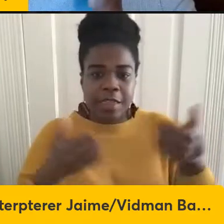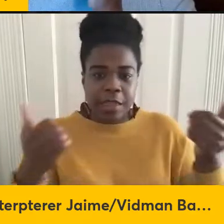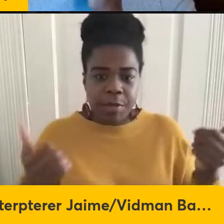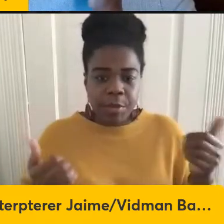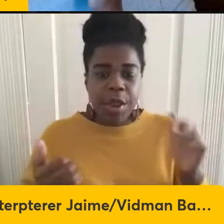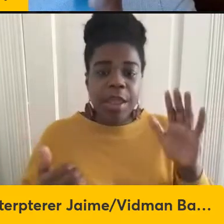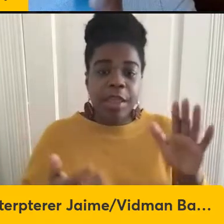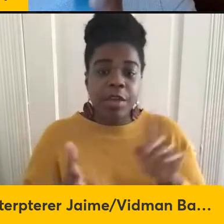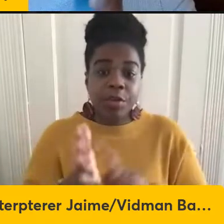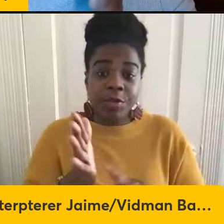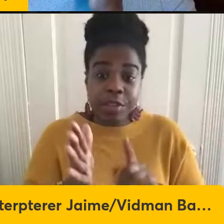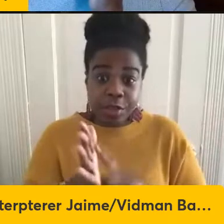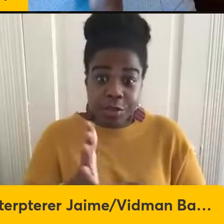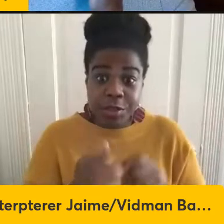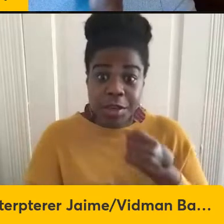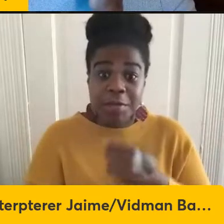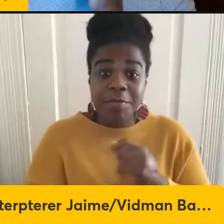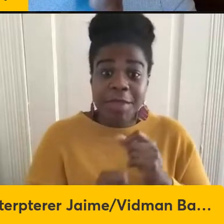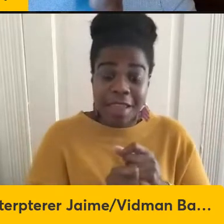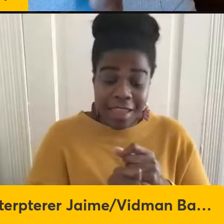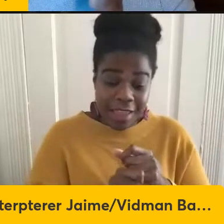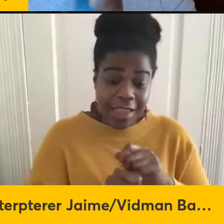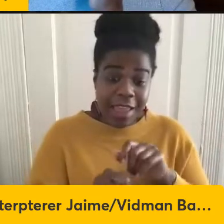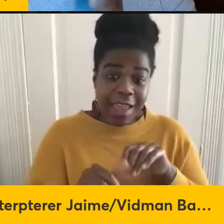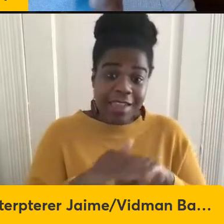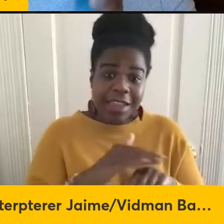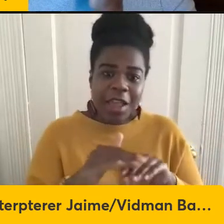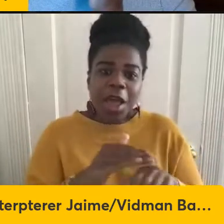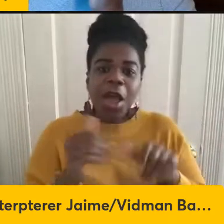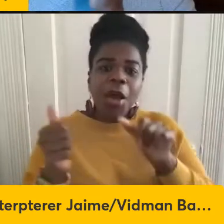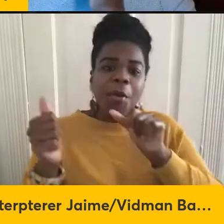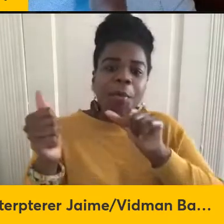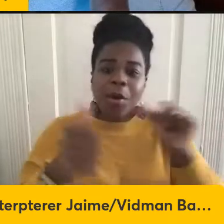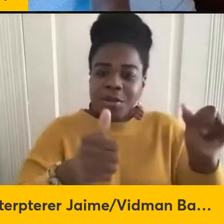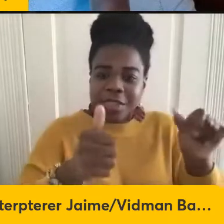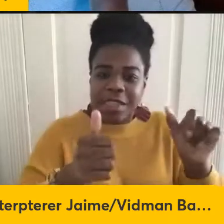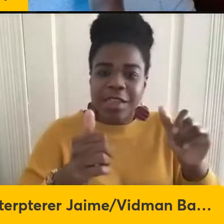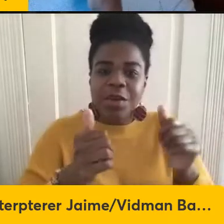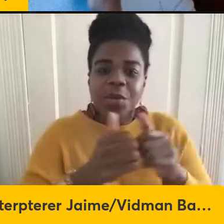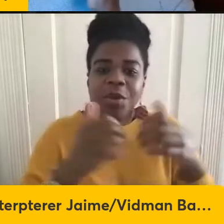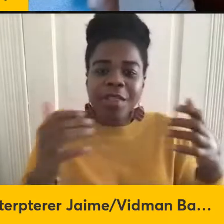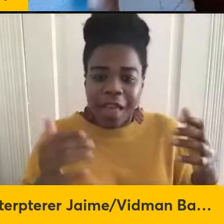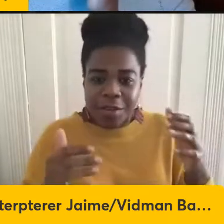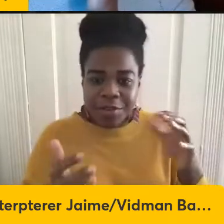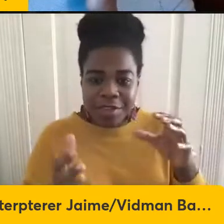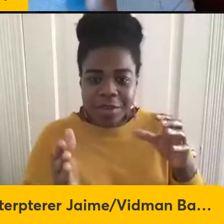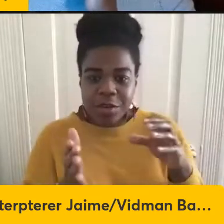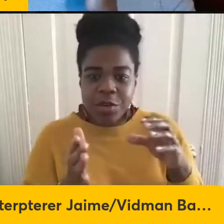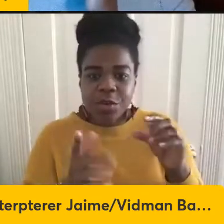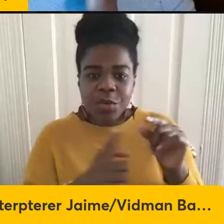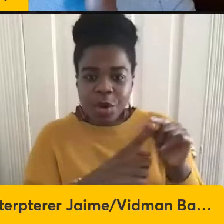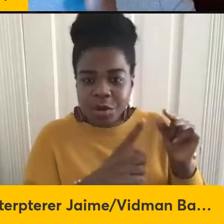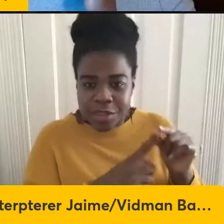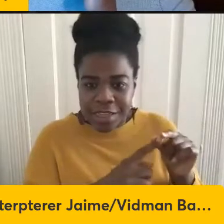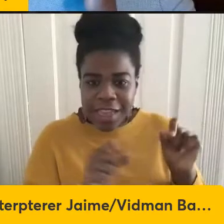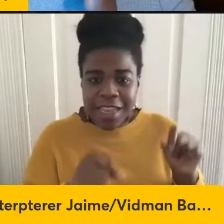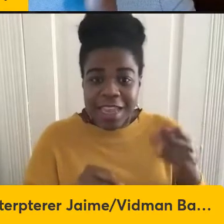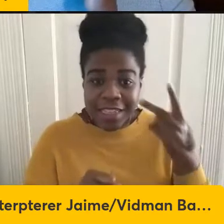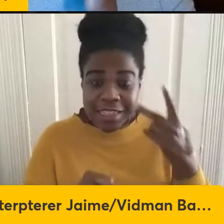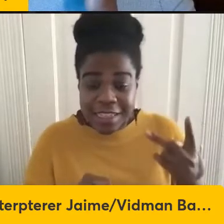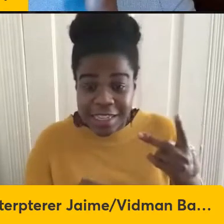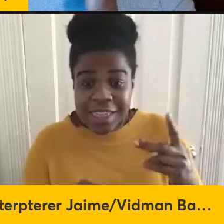as accessible as possible, posting your postings with alt text, and being willing to see